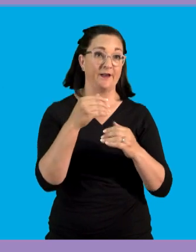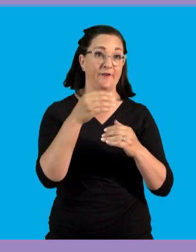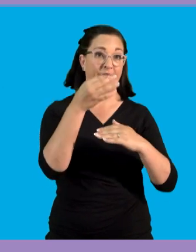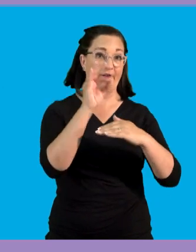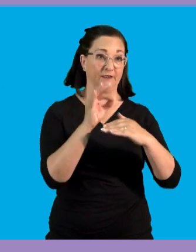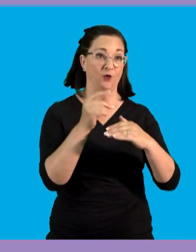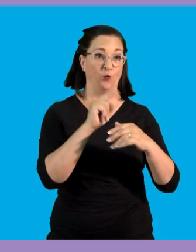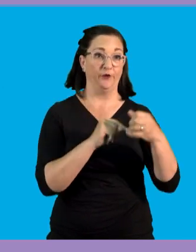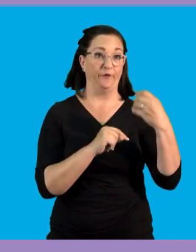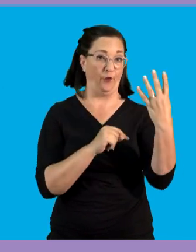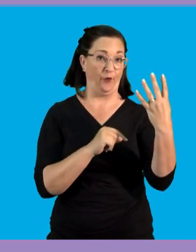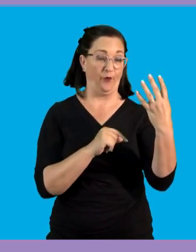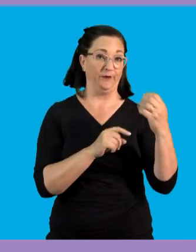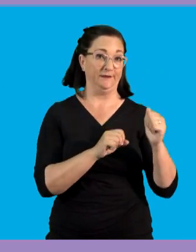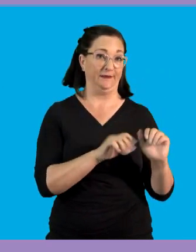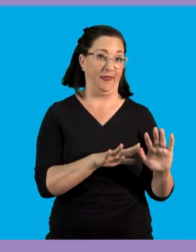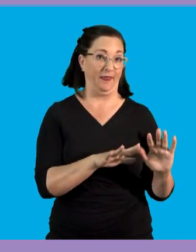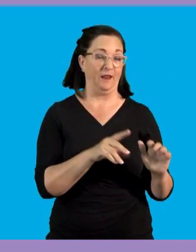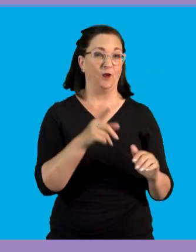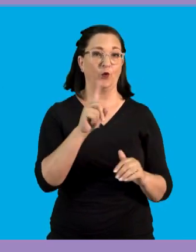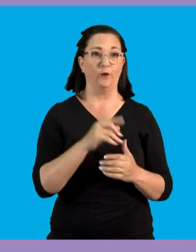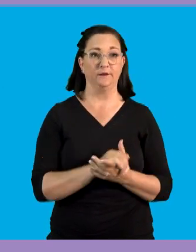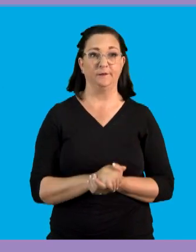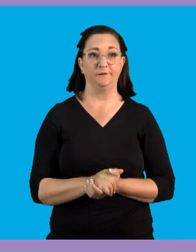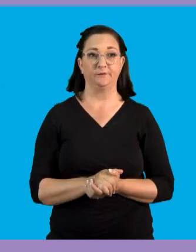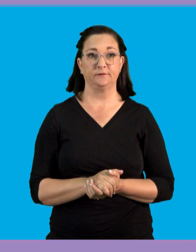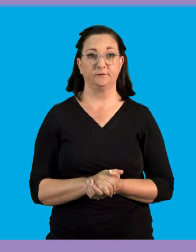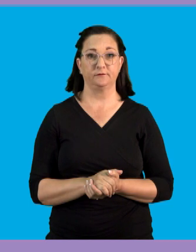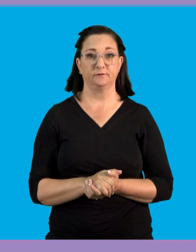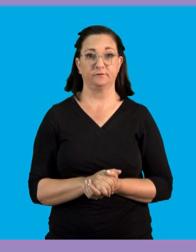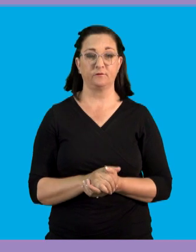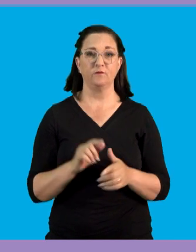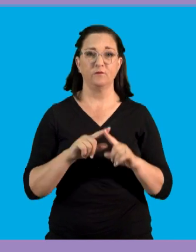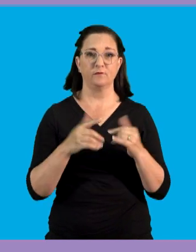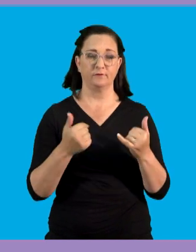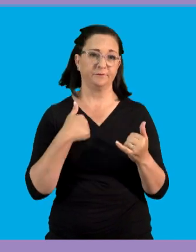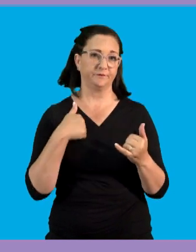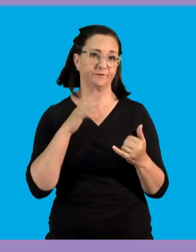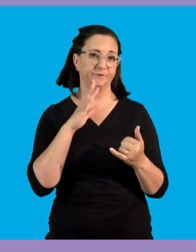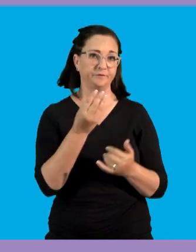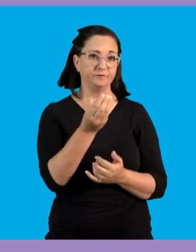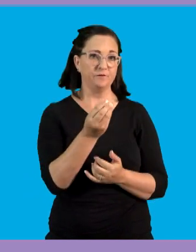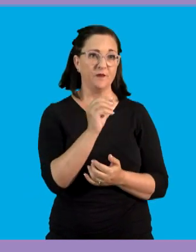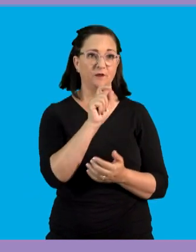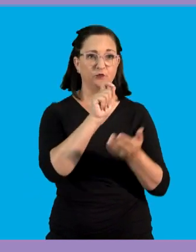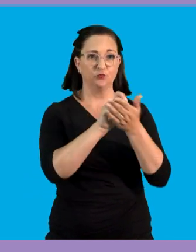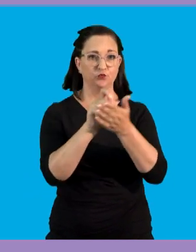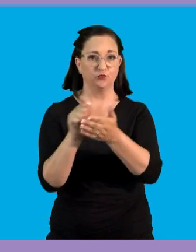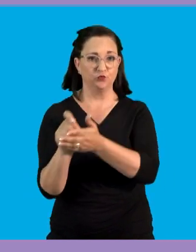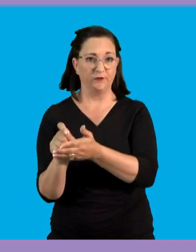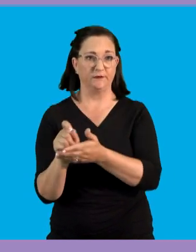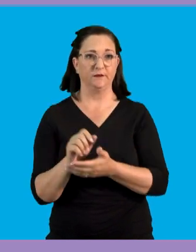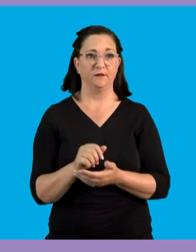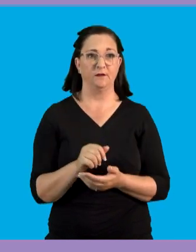highest common factor between 4 and 10. And to do that, I'm just going to write our numbers here as their